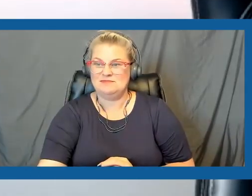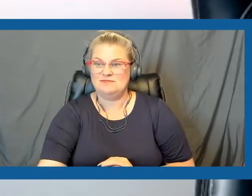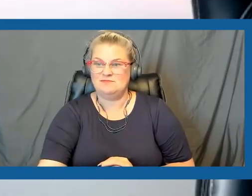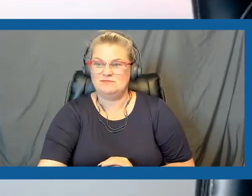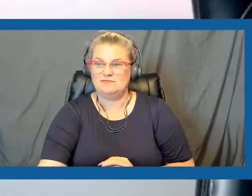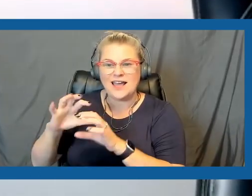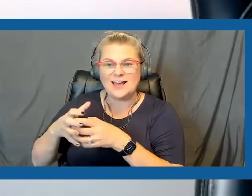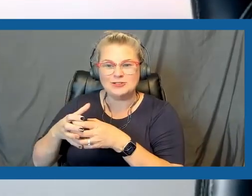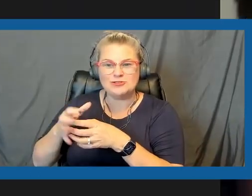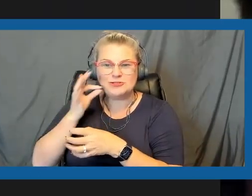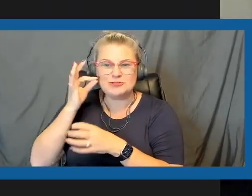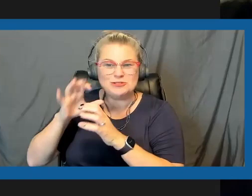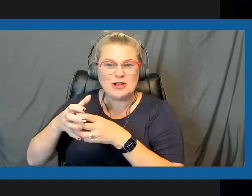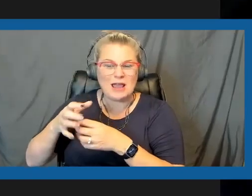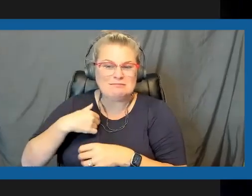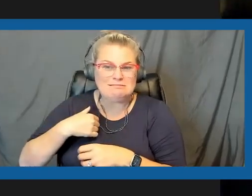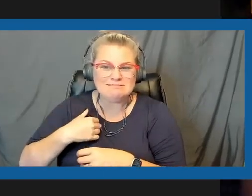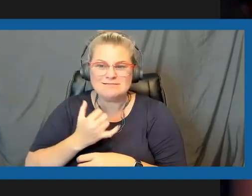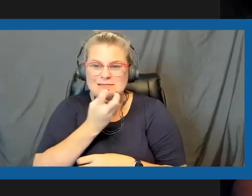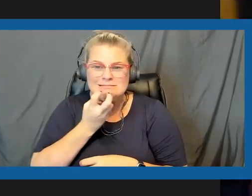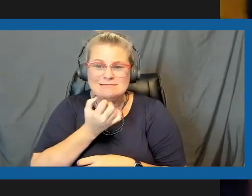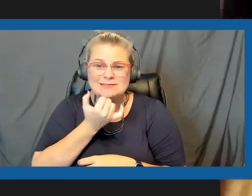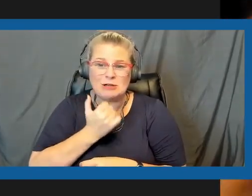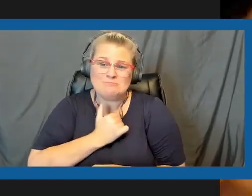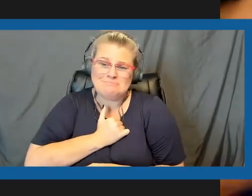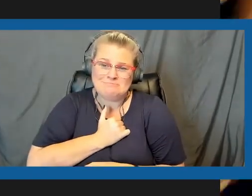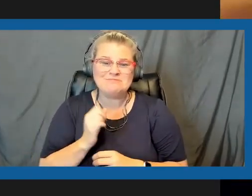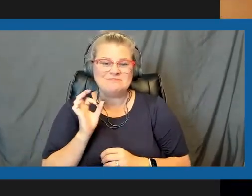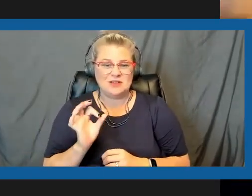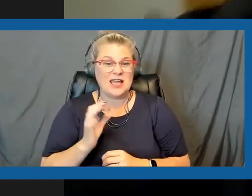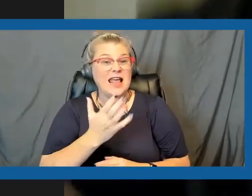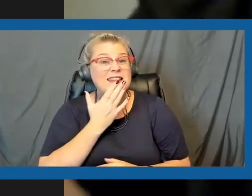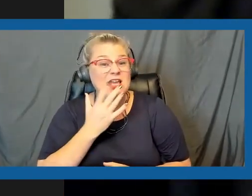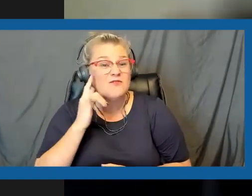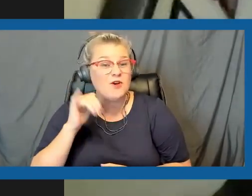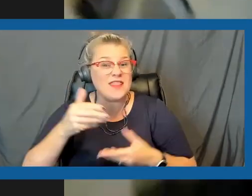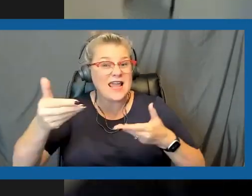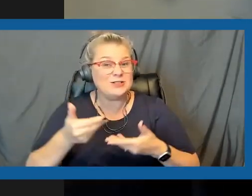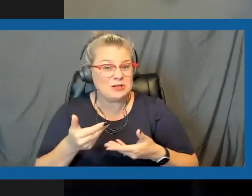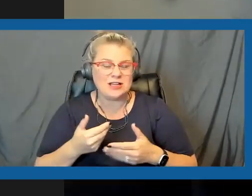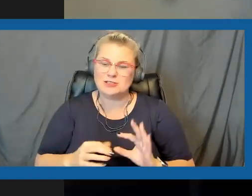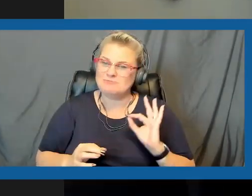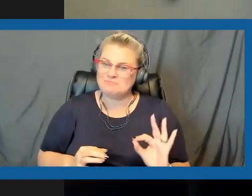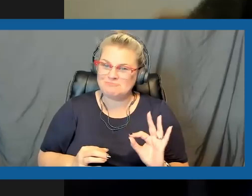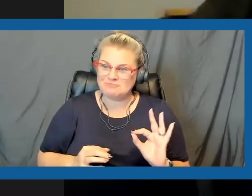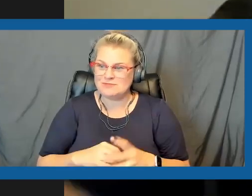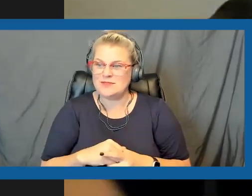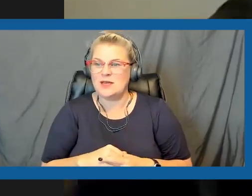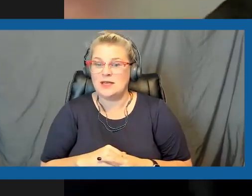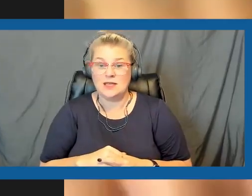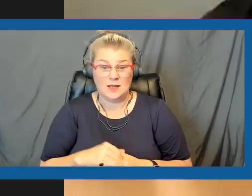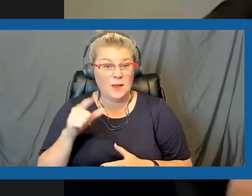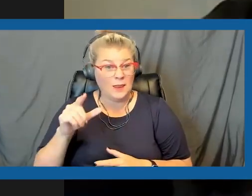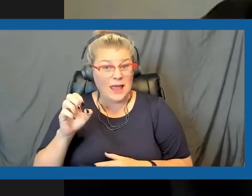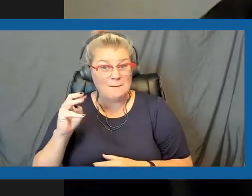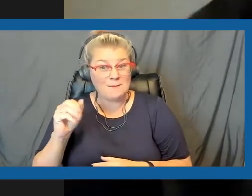Shasta tribe. Thank you, Diana. Thank you. Thank you for that introduction. Are you there,